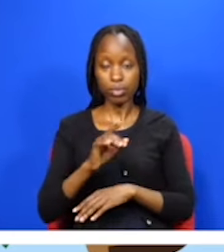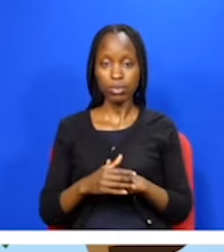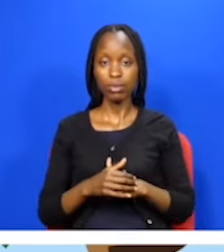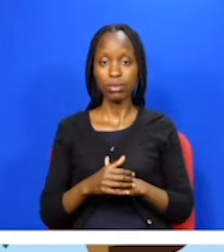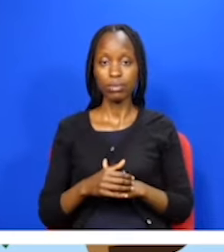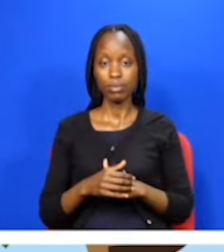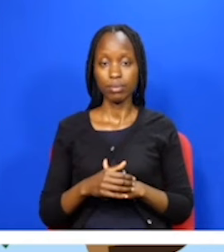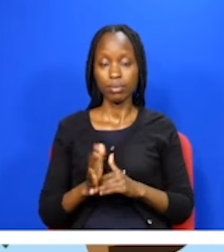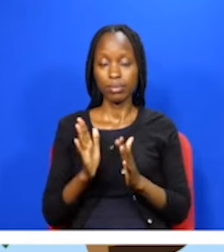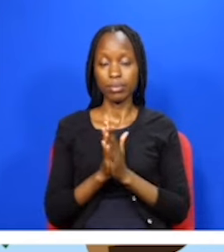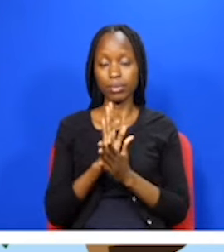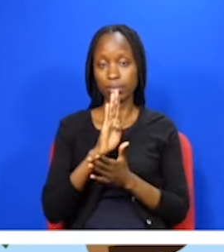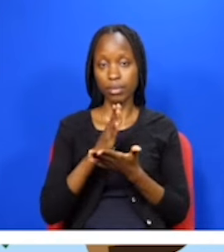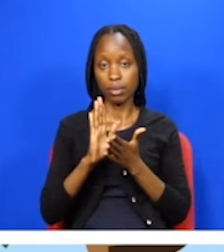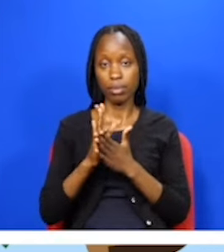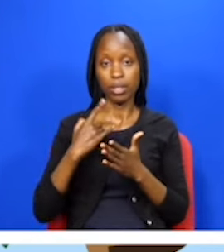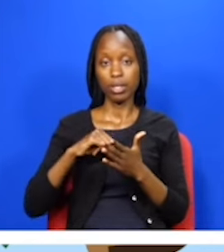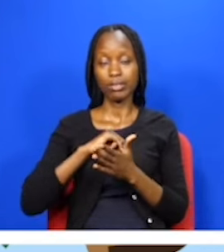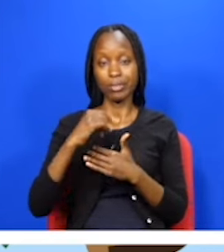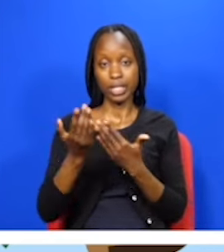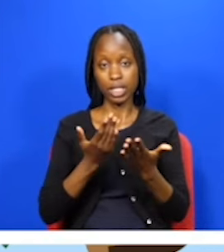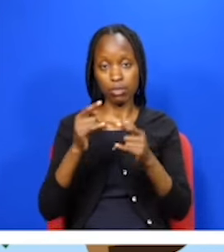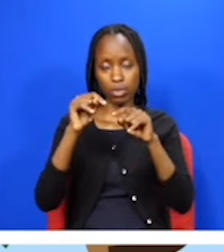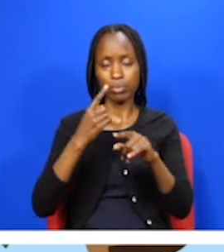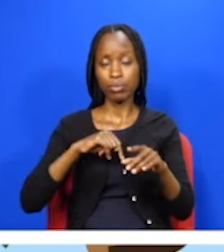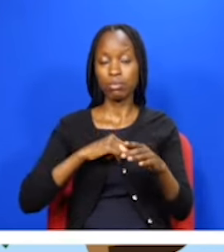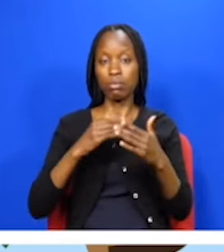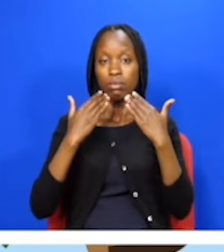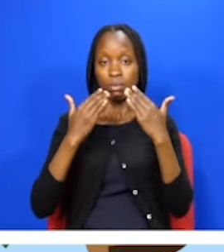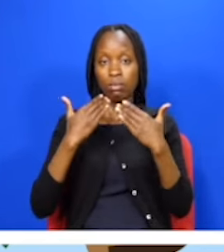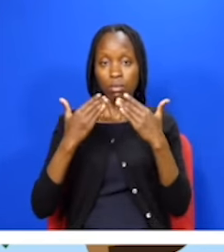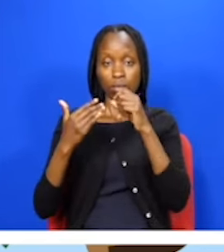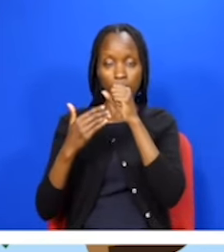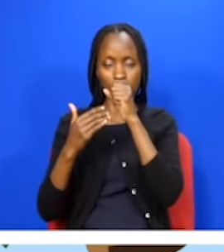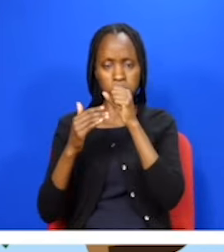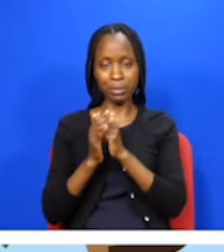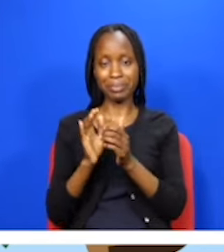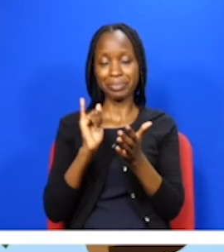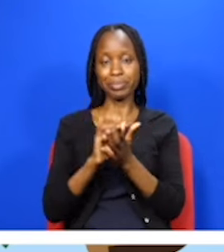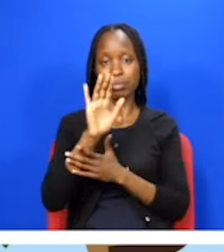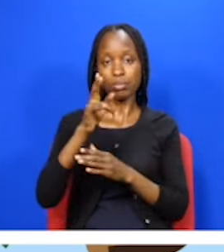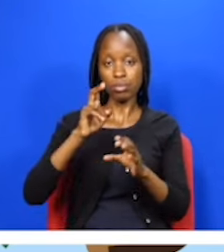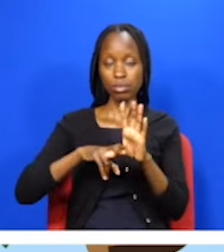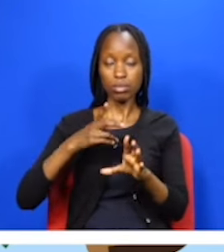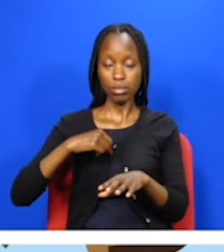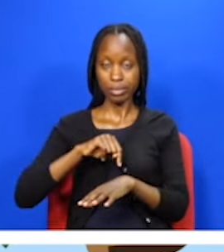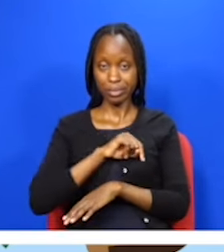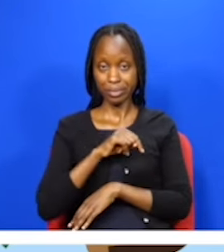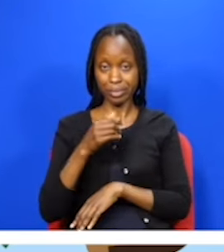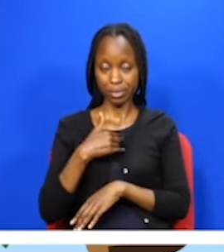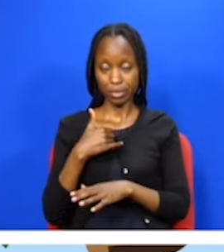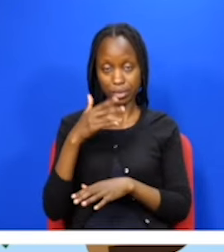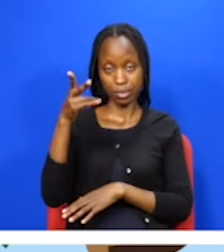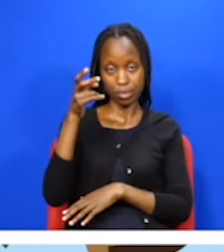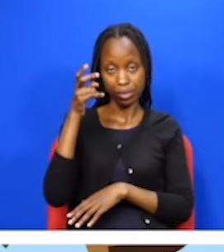being part of our ministry. We are so glad that you've taken your time to tune in, to listen, and even